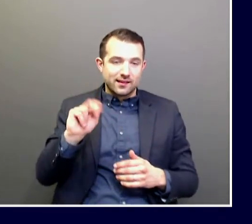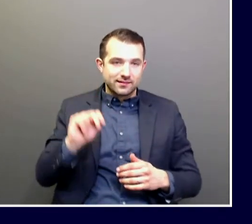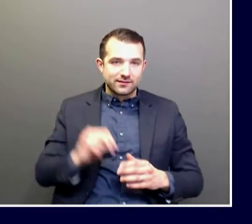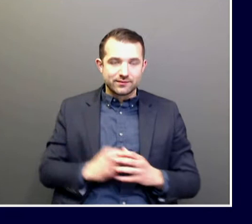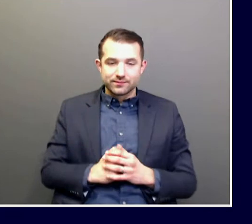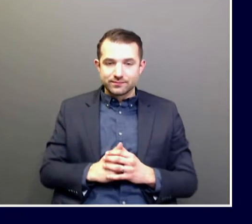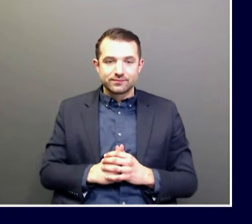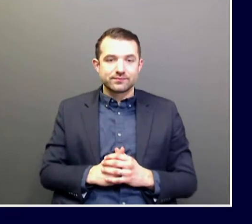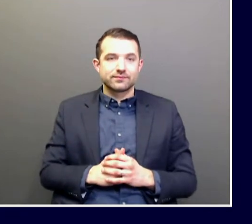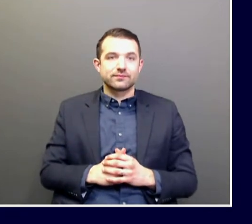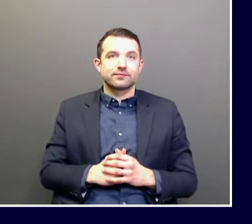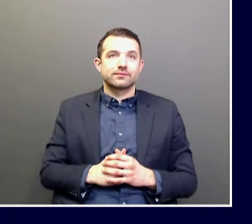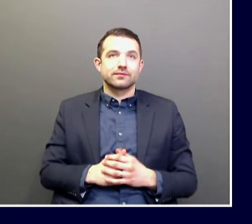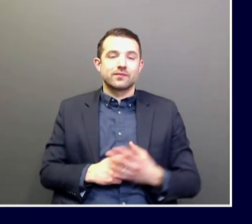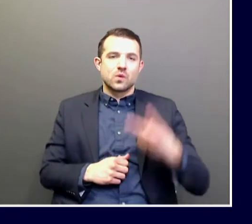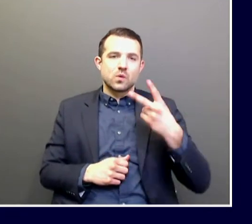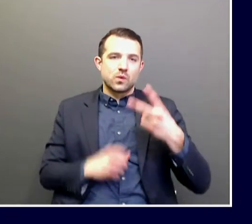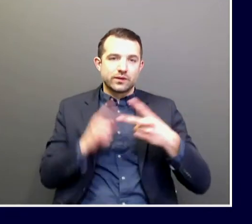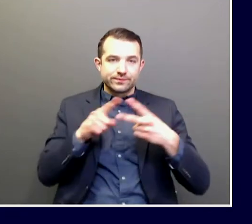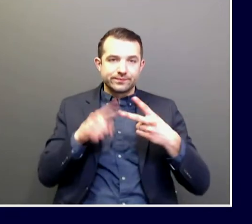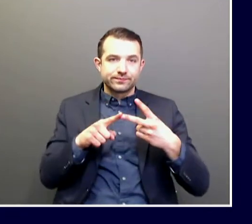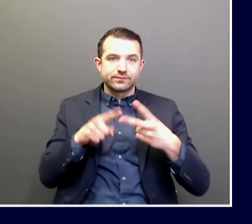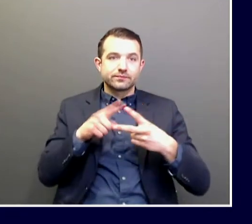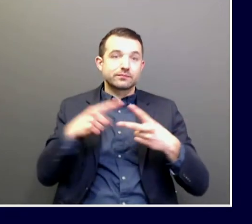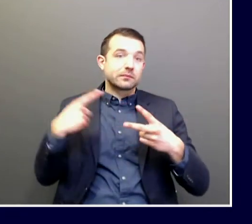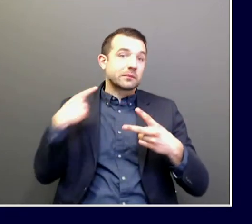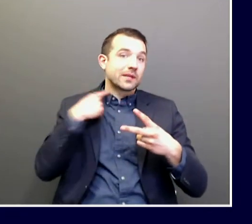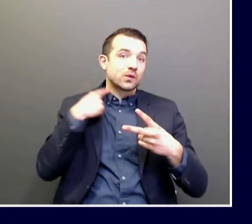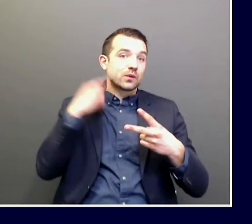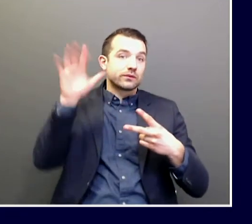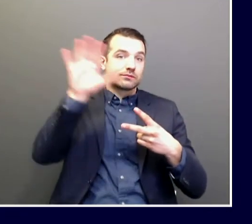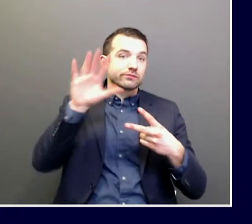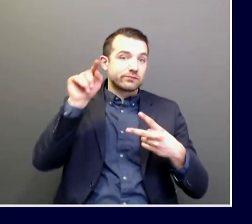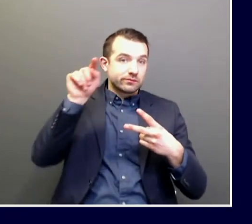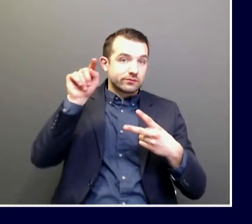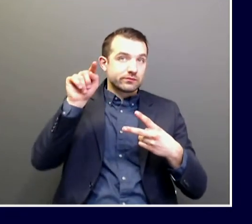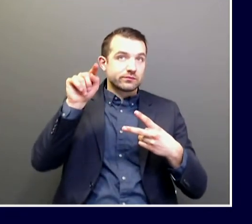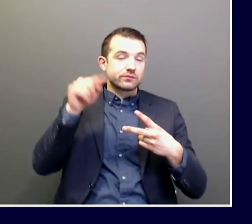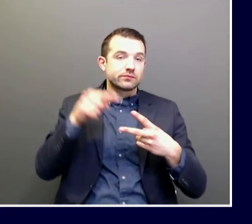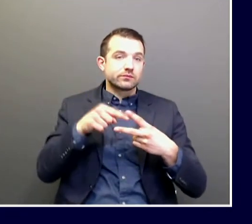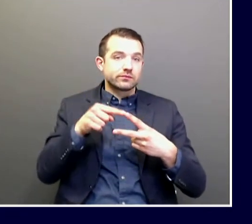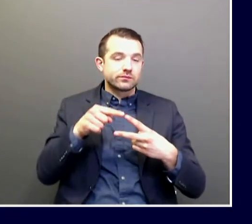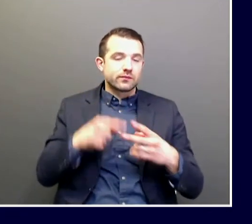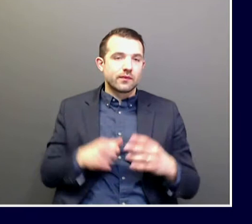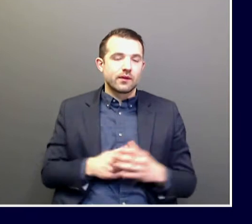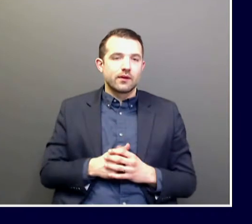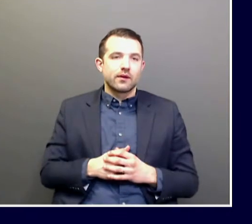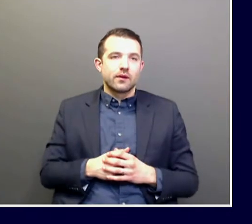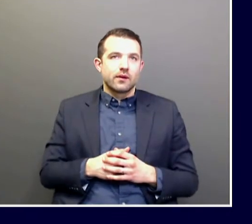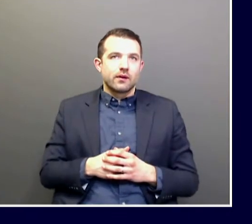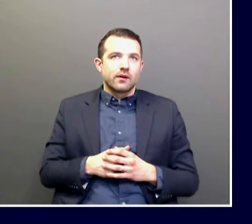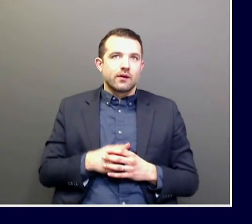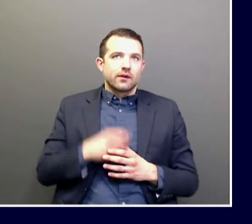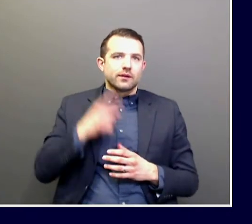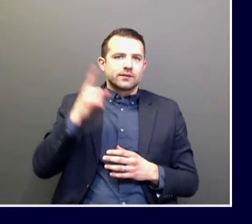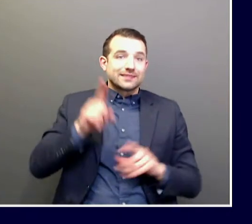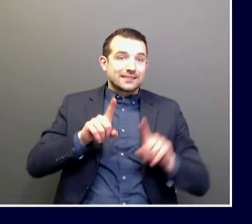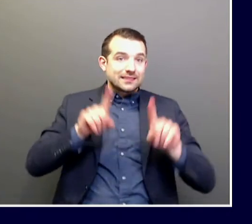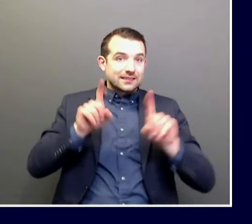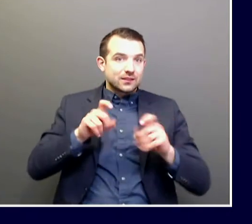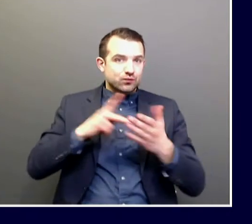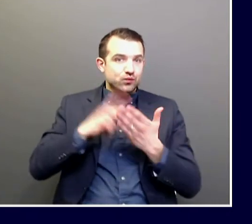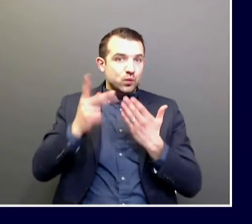questions. One is the city of Bangor is preparing to resume its COVID wastewater testing program. It had halted earlier in the